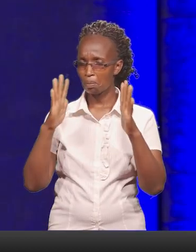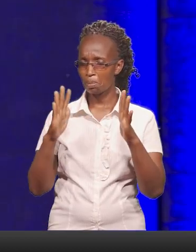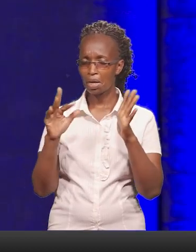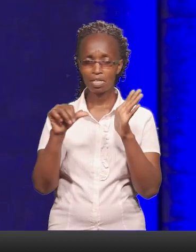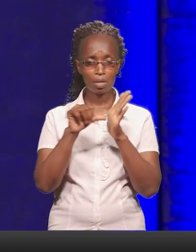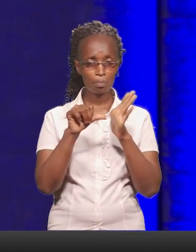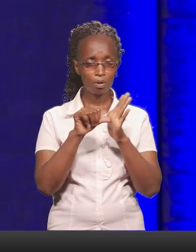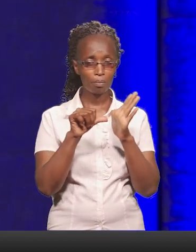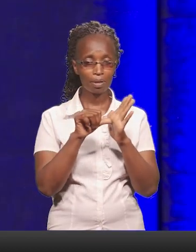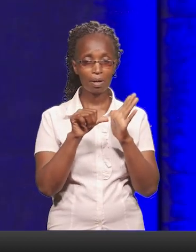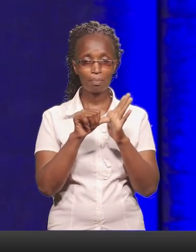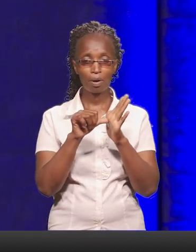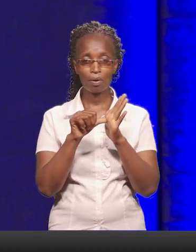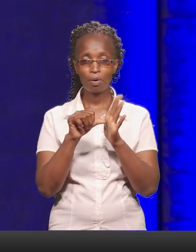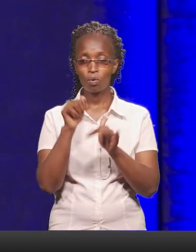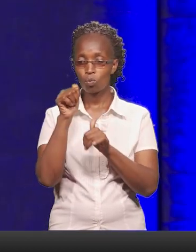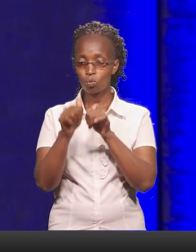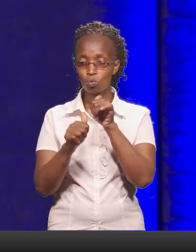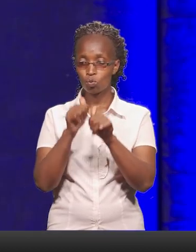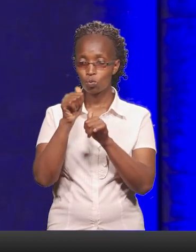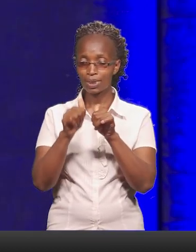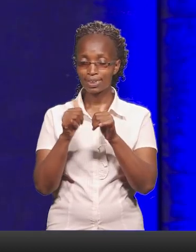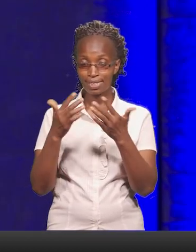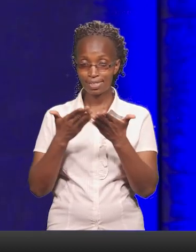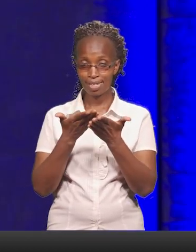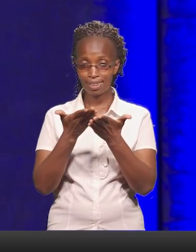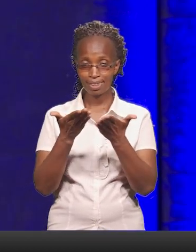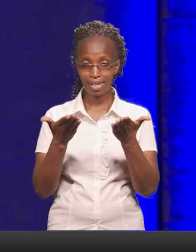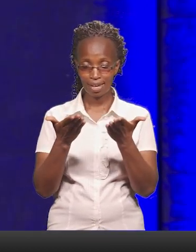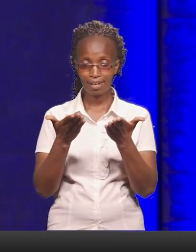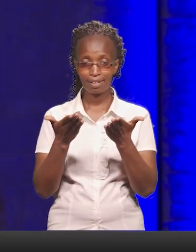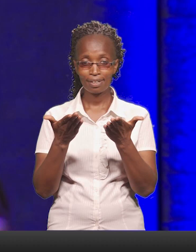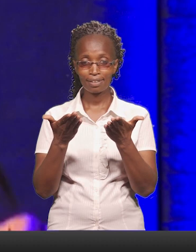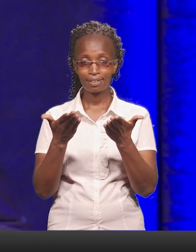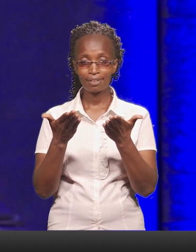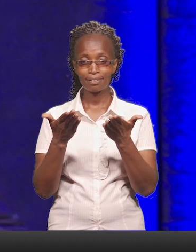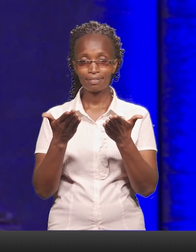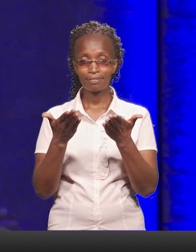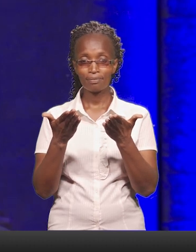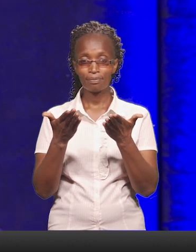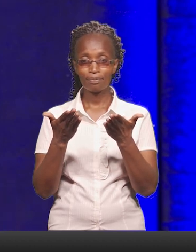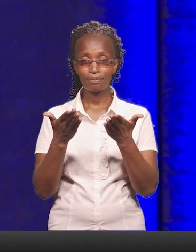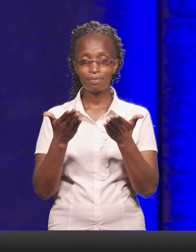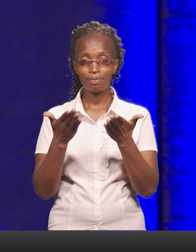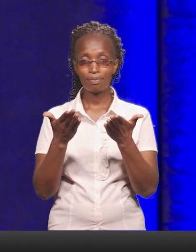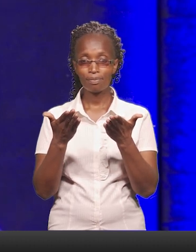The biggest issue that is on the ballot is